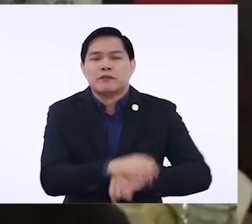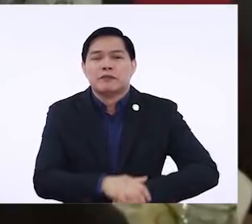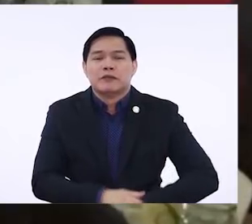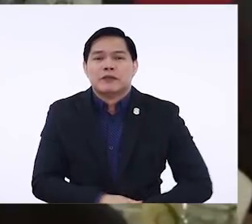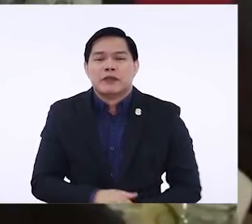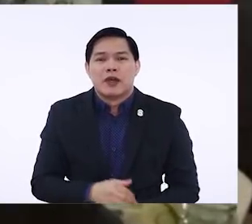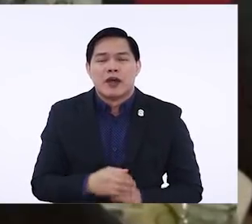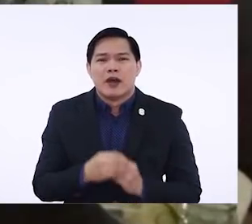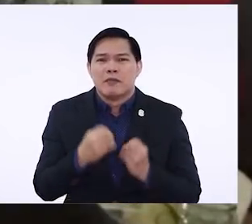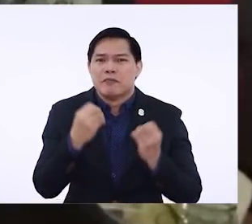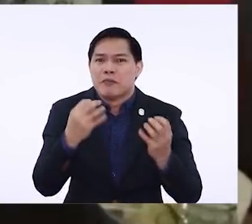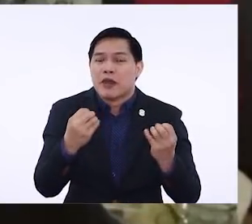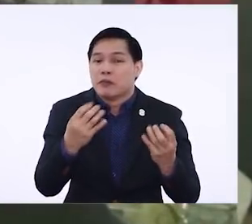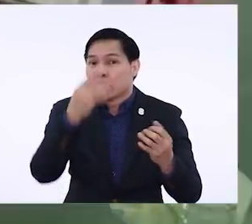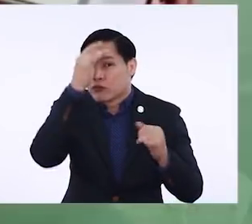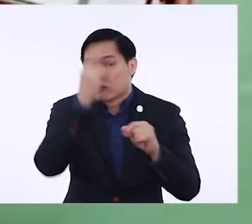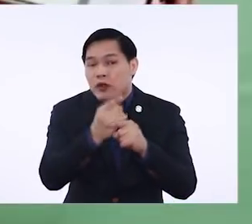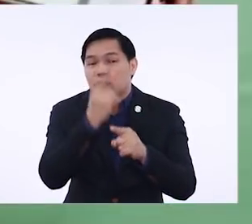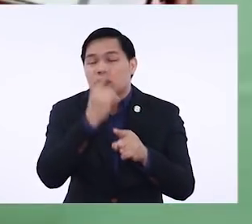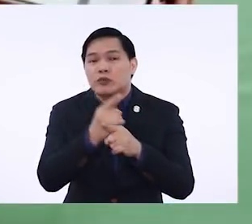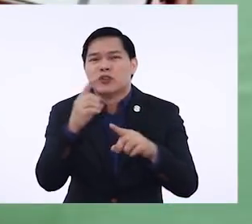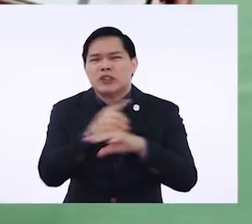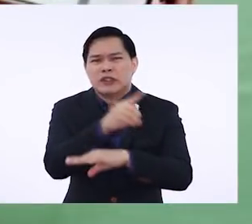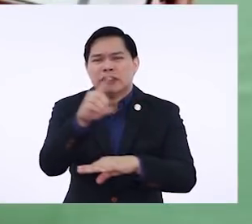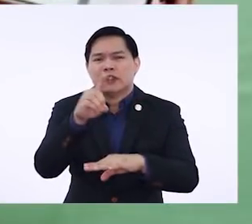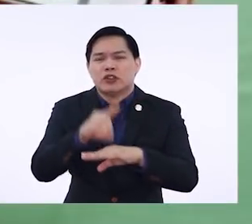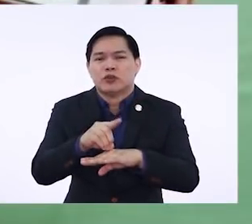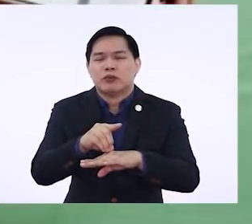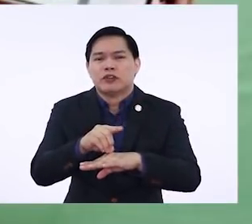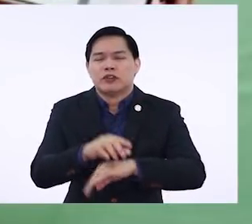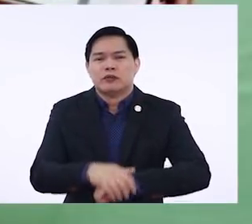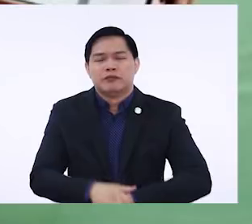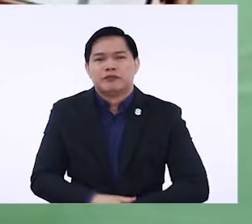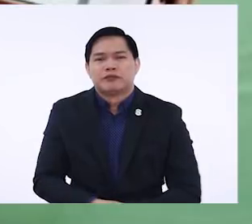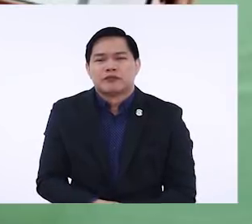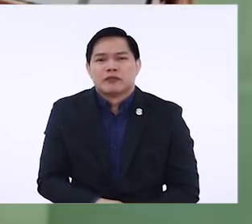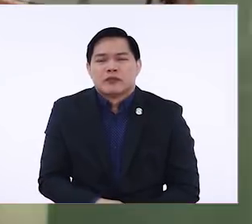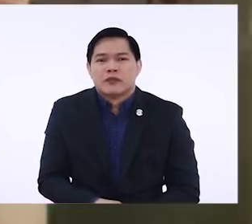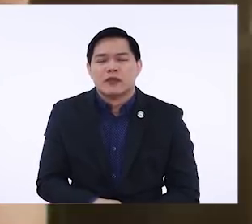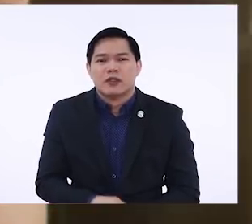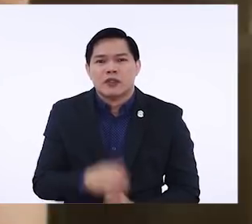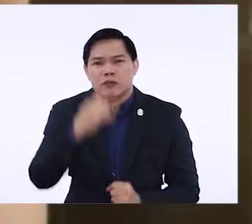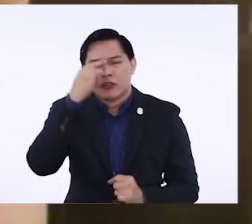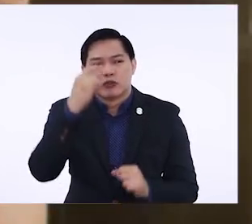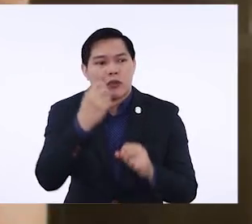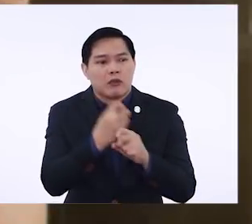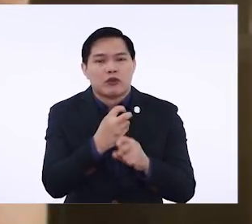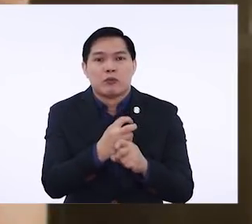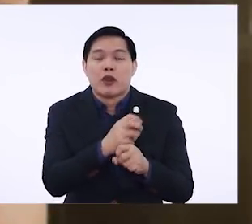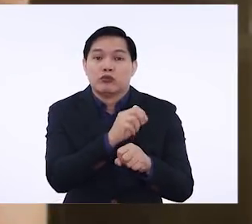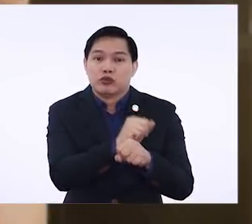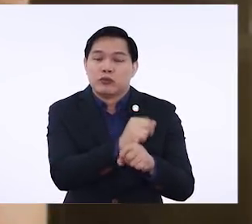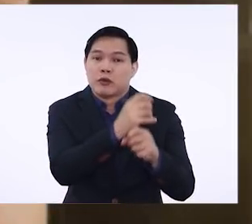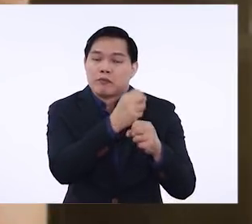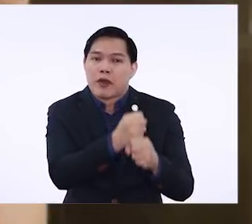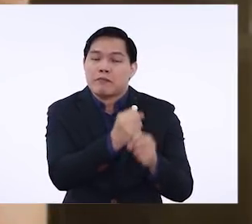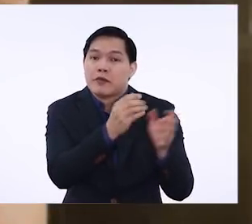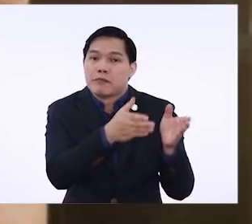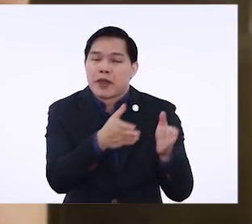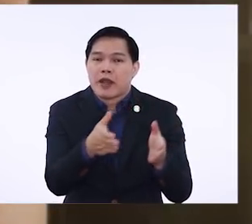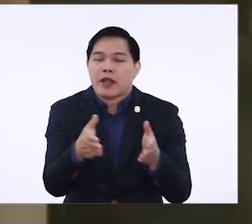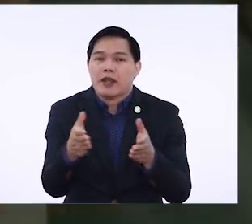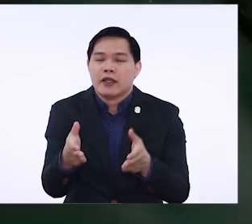the brethren in this district are breadwinners, and with the current business climate of job uncertainty, we are preparing